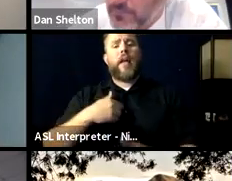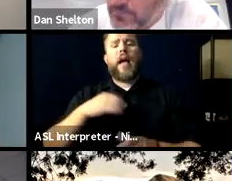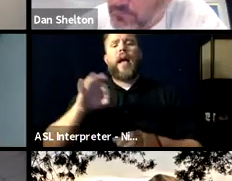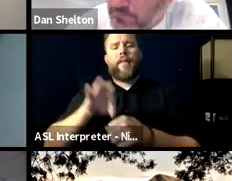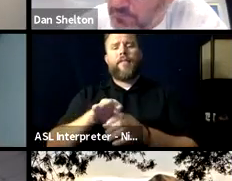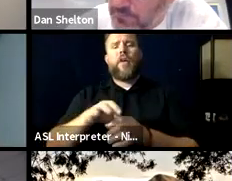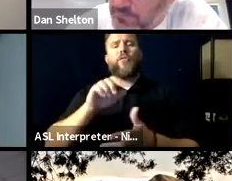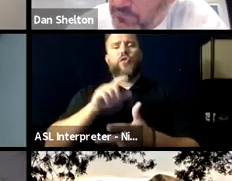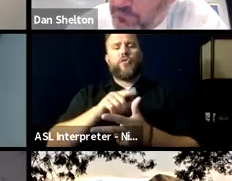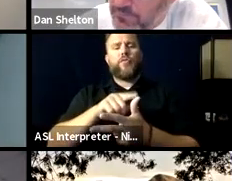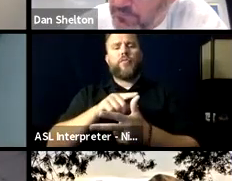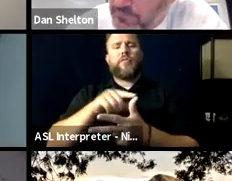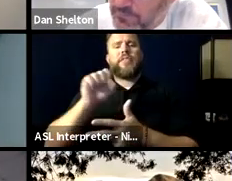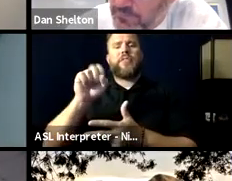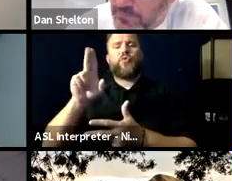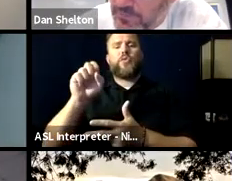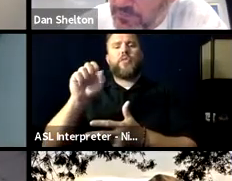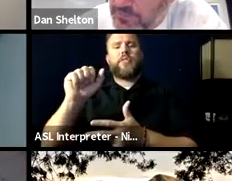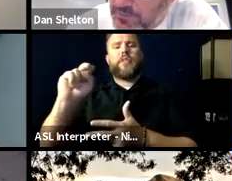Mitchell.